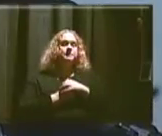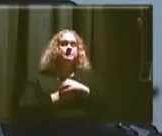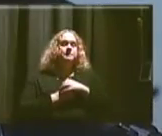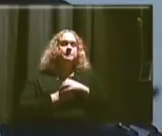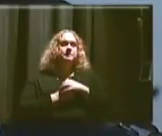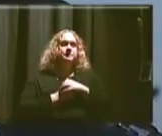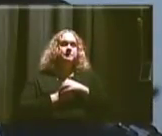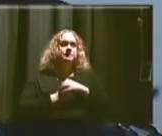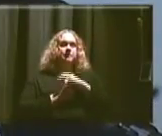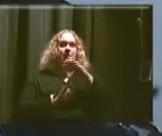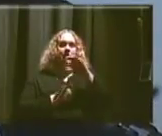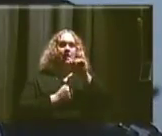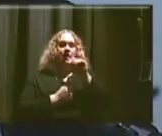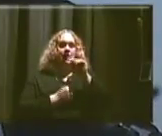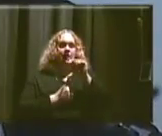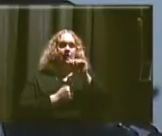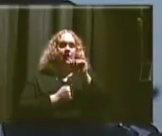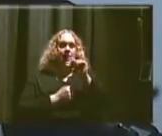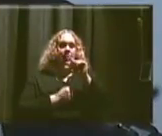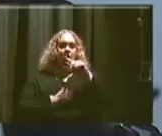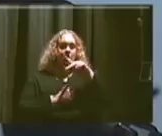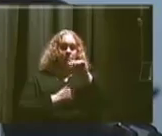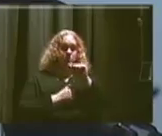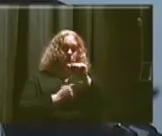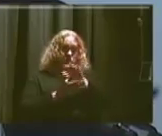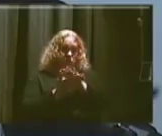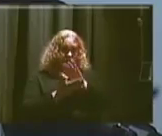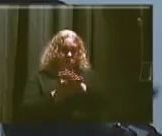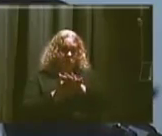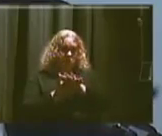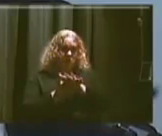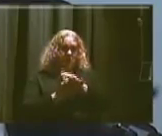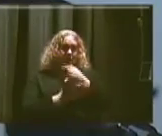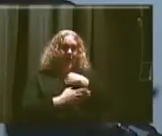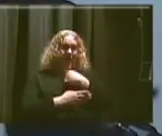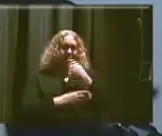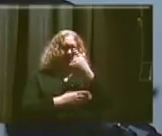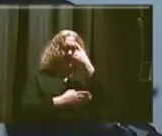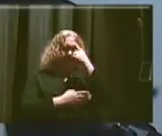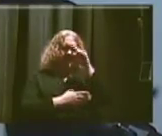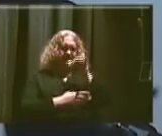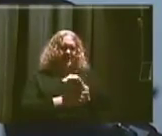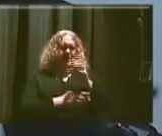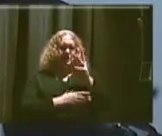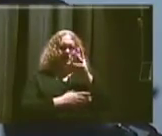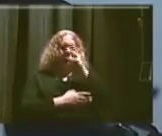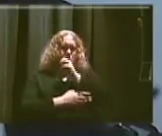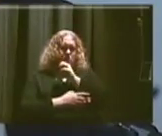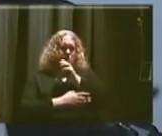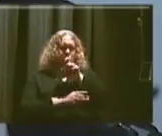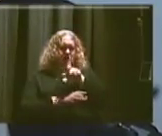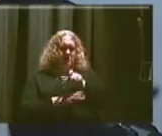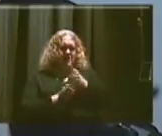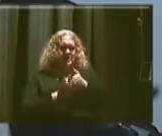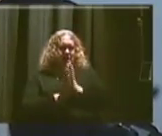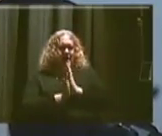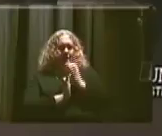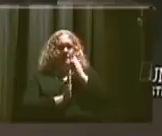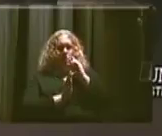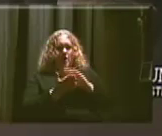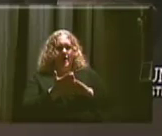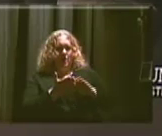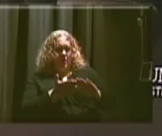about the Catalpa school. I just think it's odd that we have to request a waiver